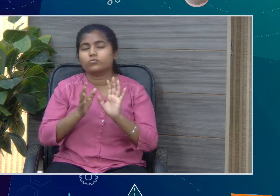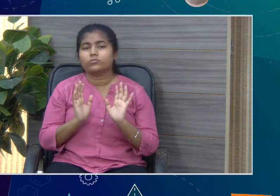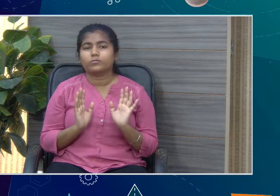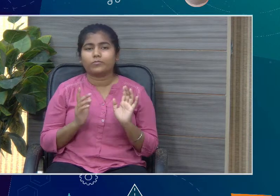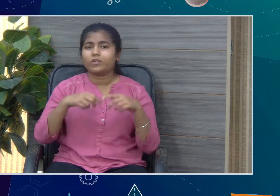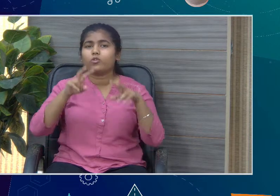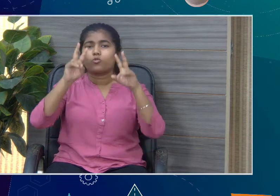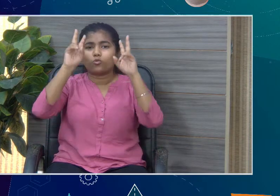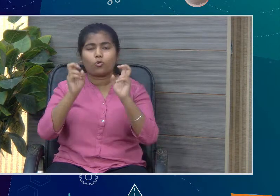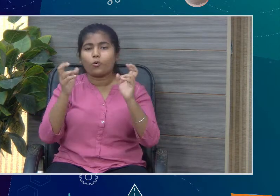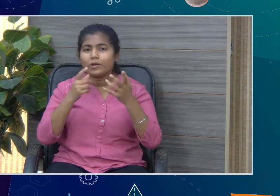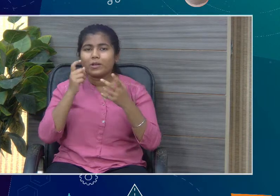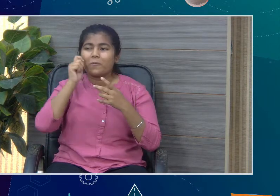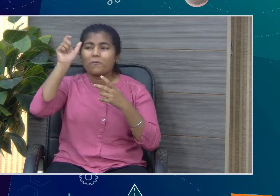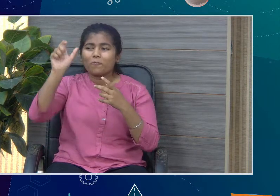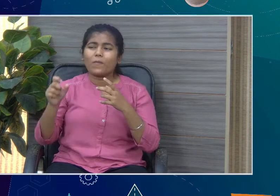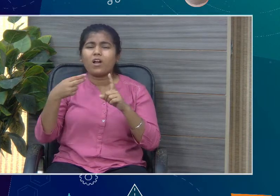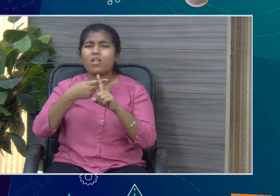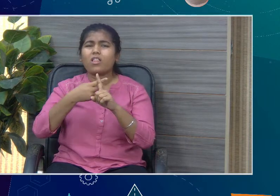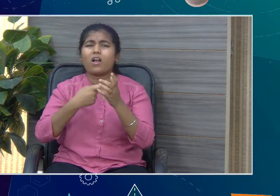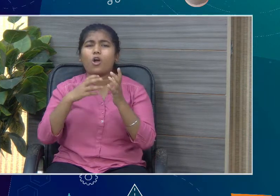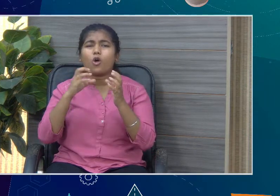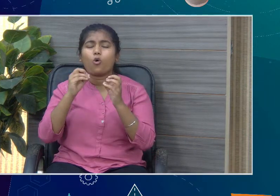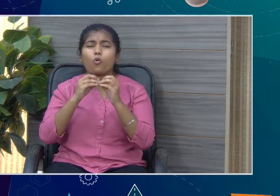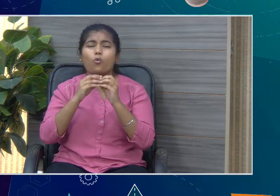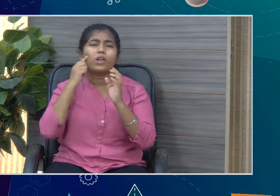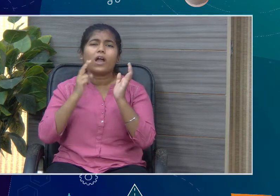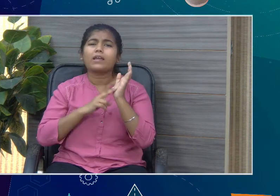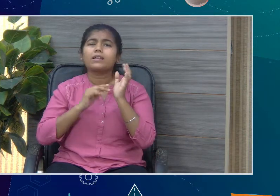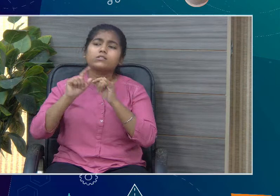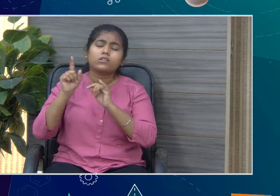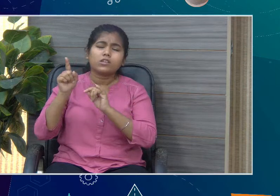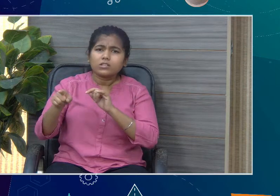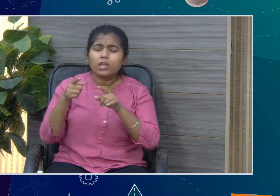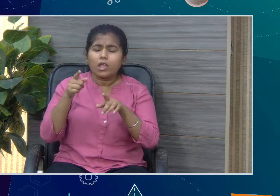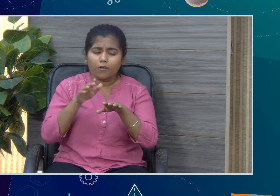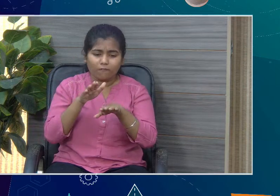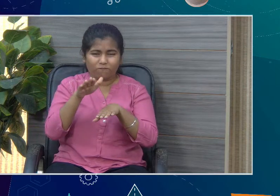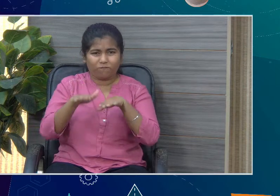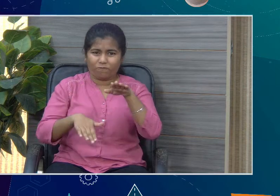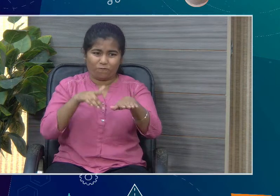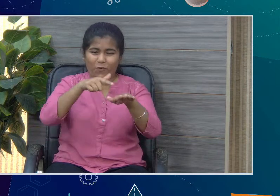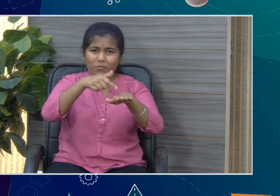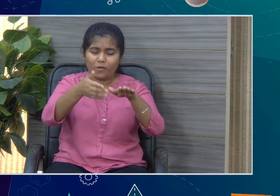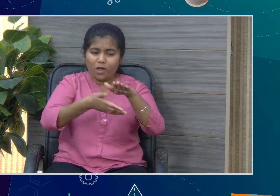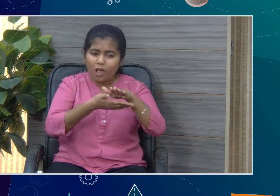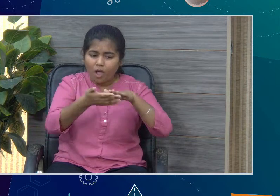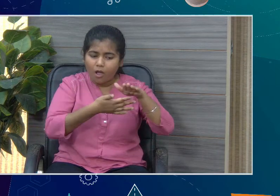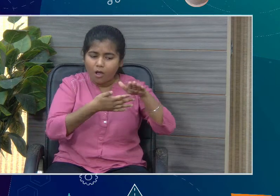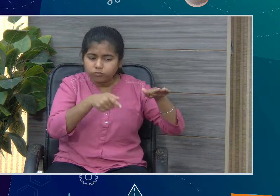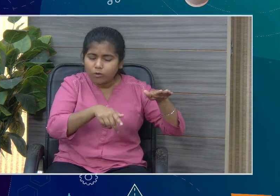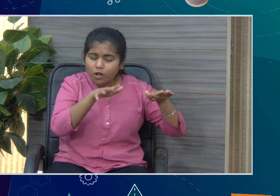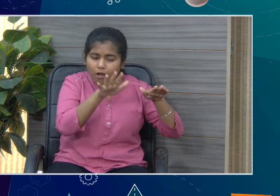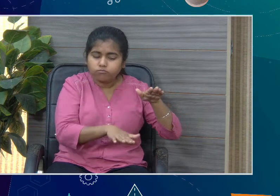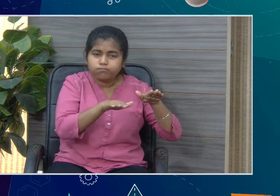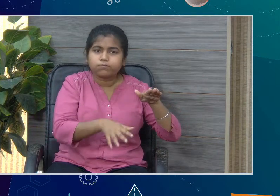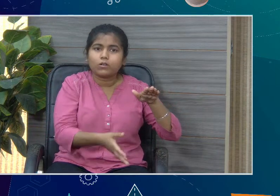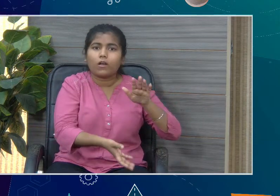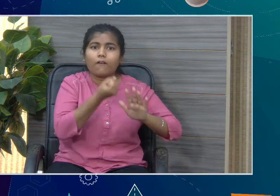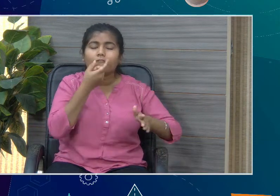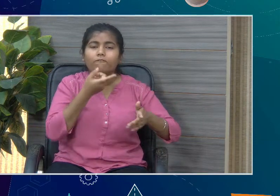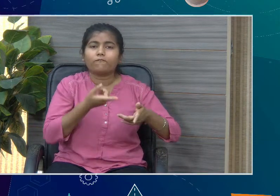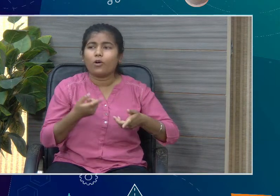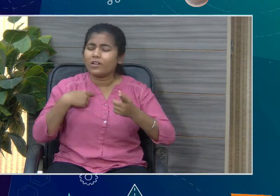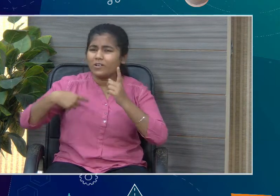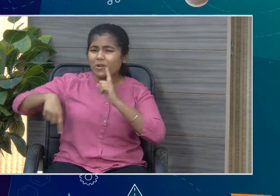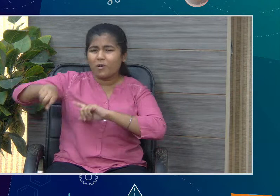topic is Robinson Crusoe discovers a footprint. You must be curious to know who is Robinson and how he discovered a